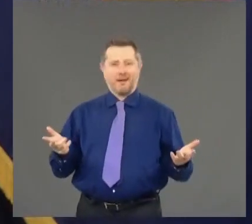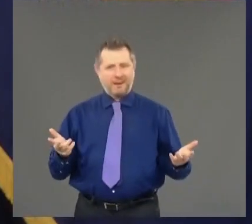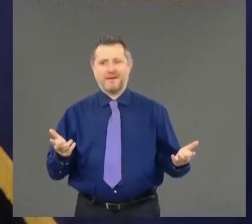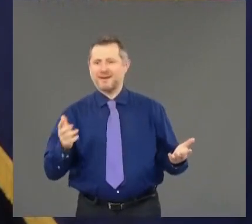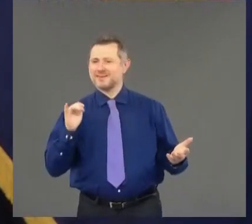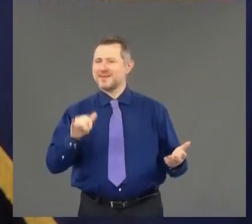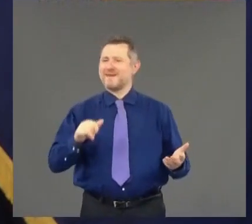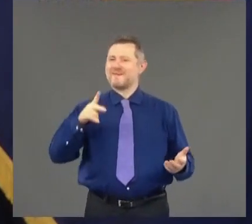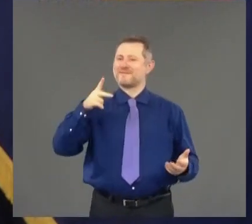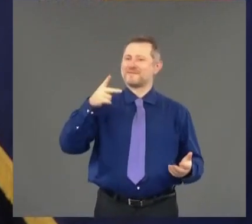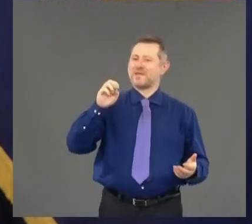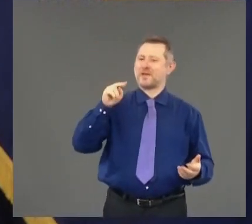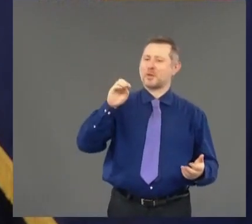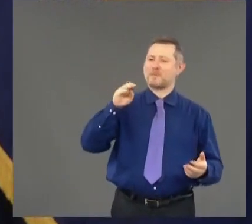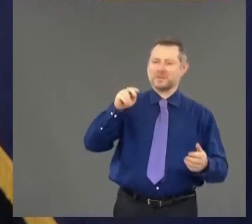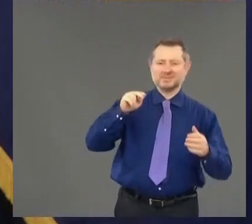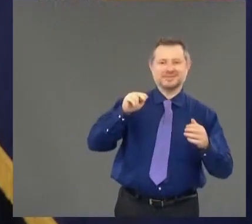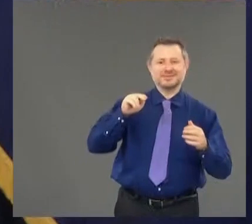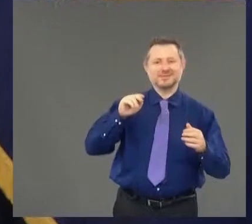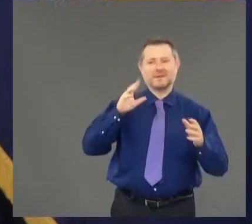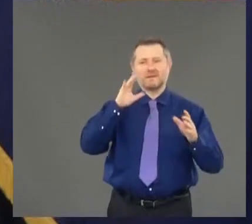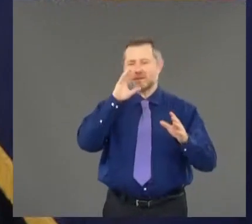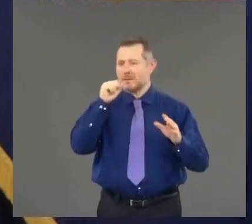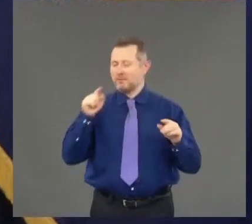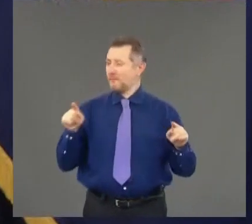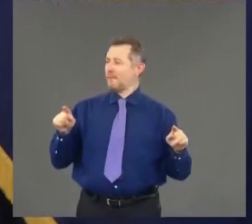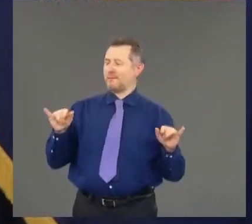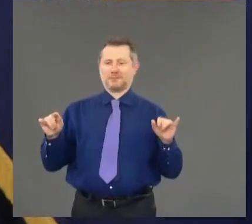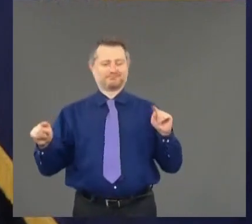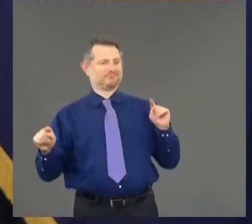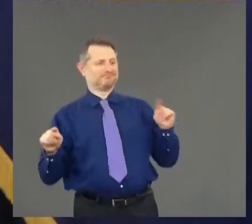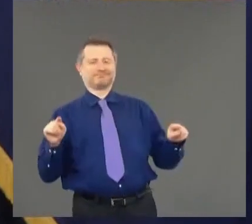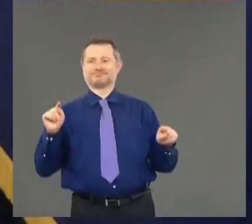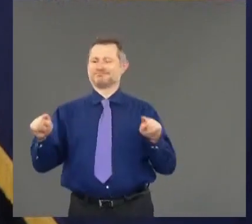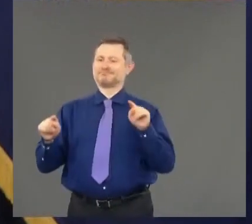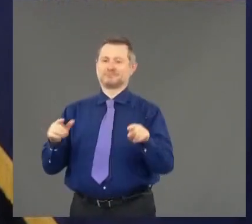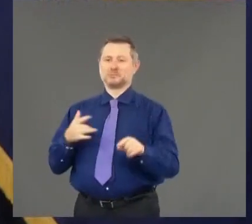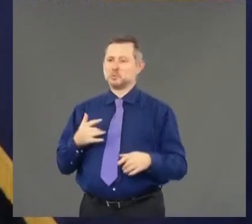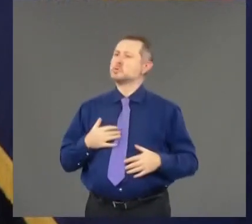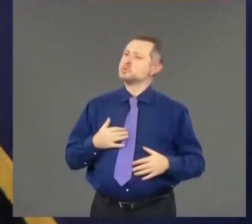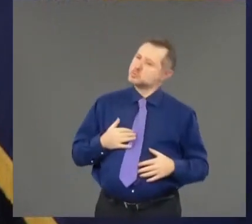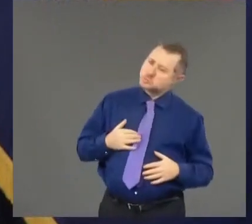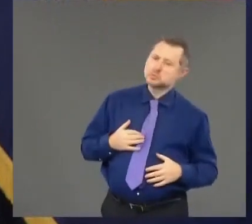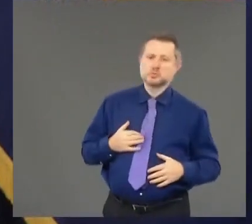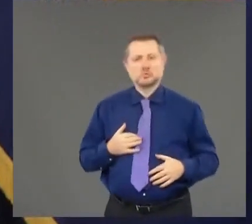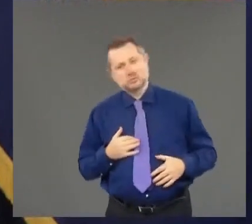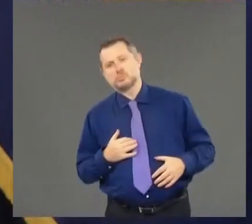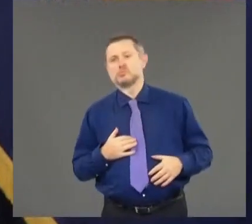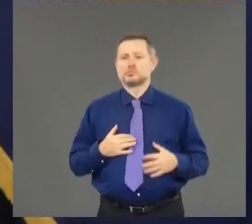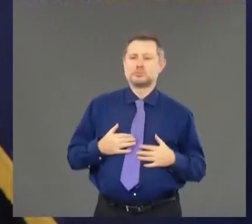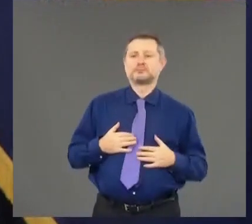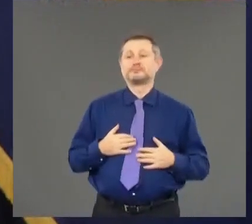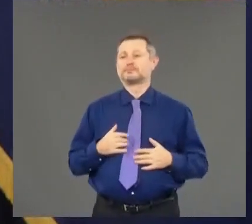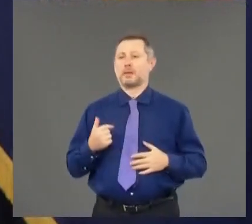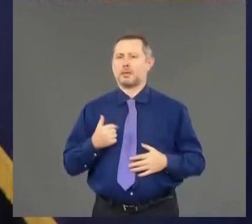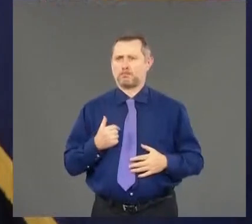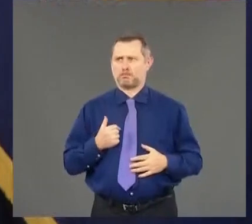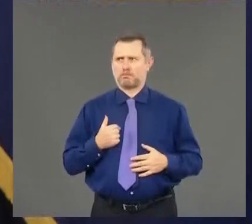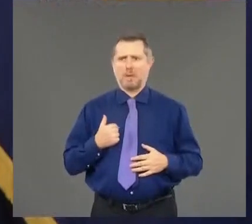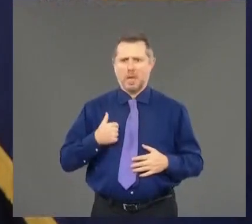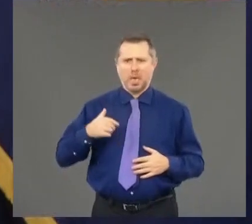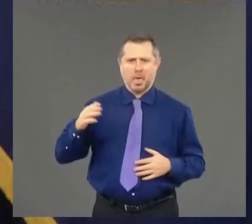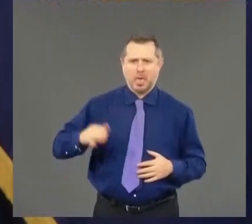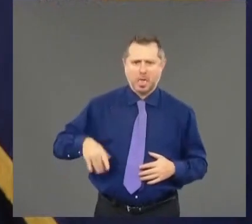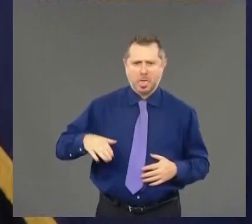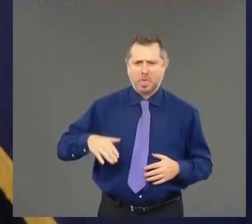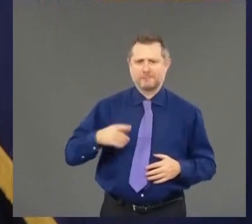happens, but we have not had the lack of compliance coupled with the lack of